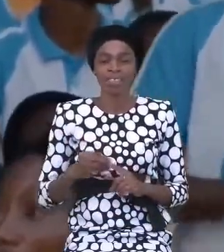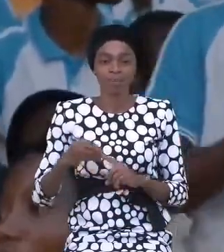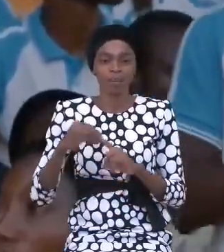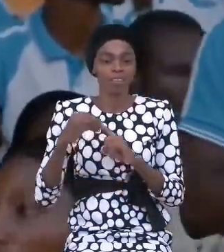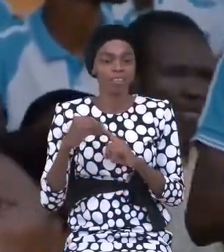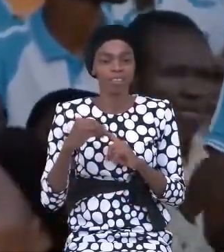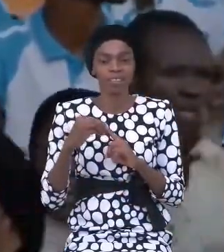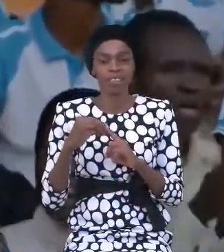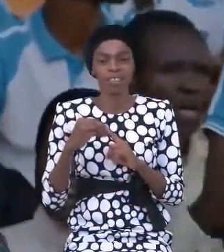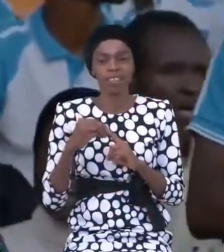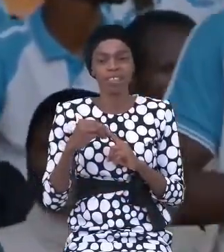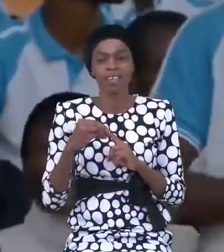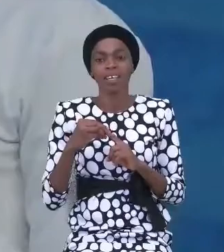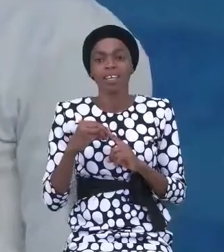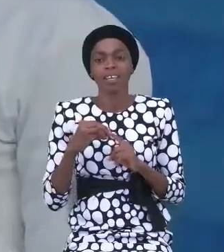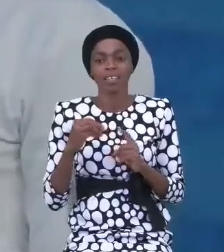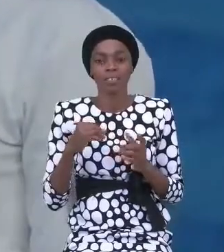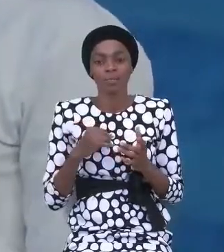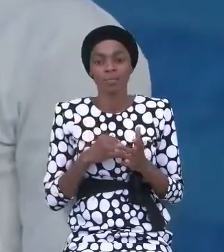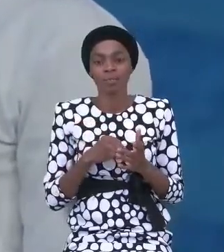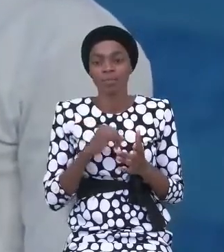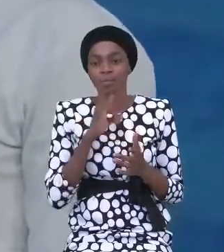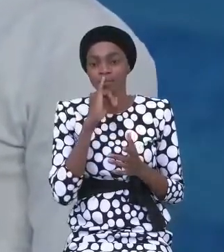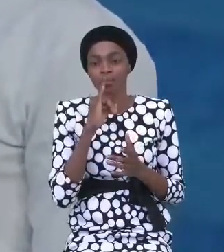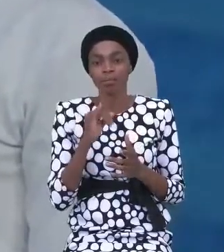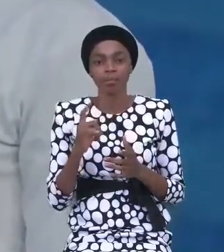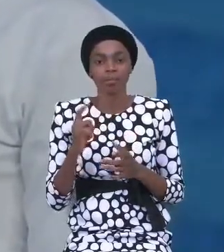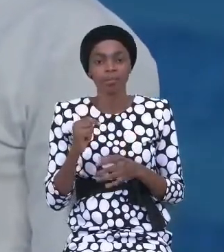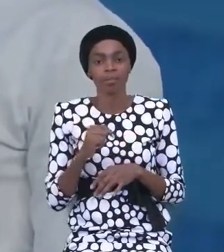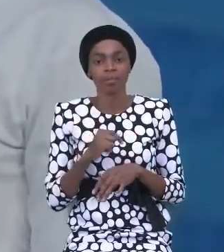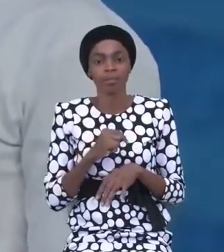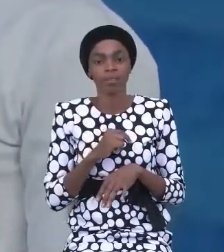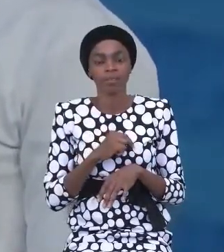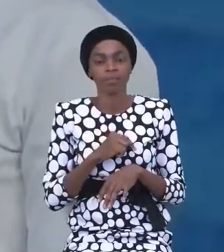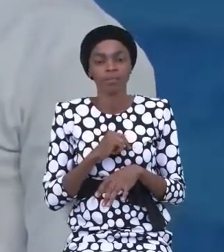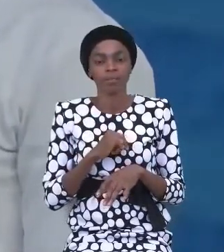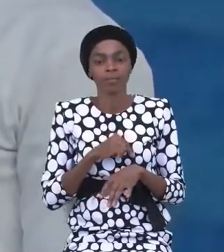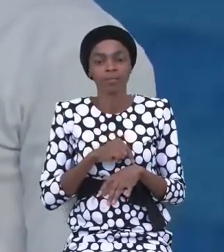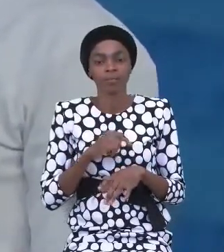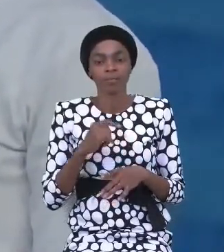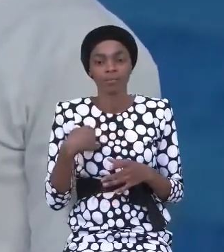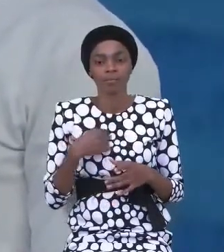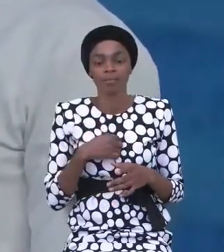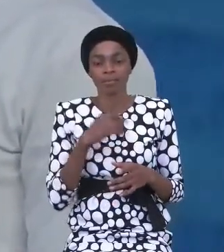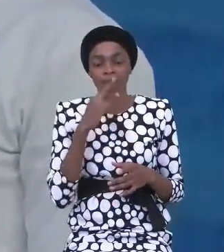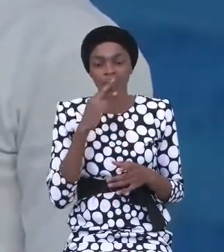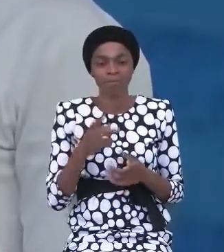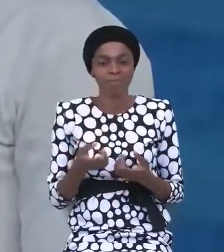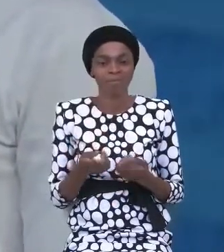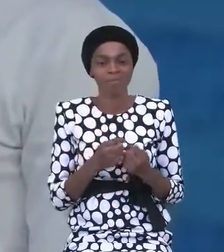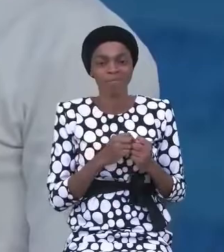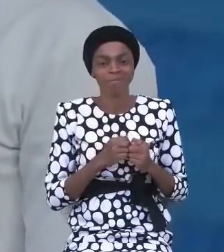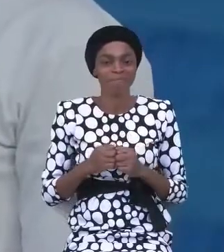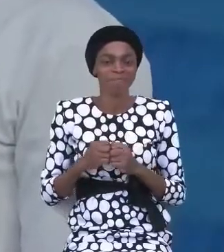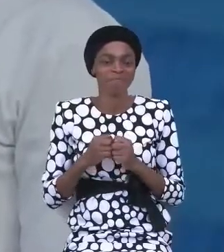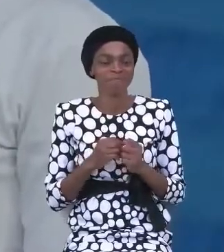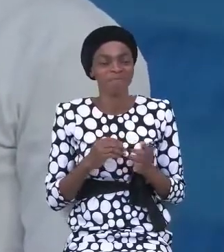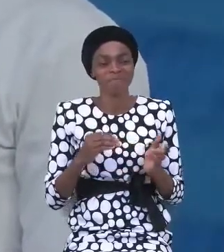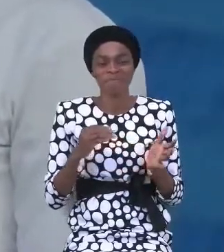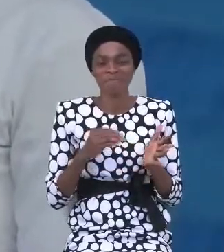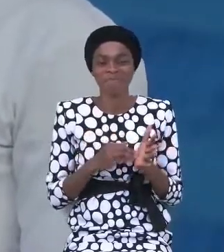Something special is in store. Together again. We